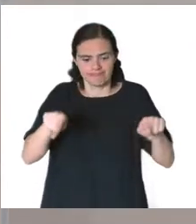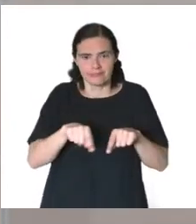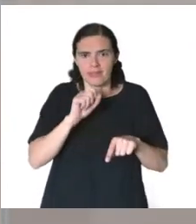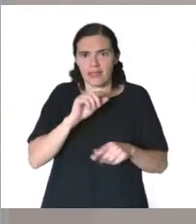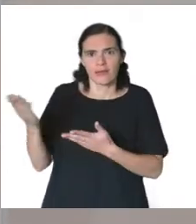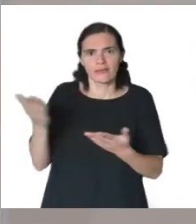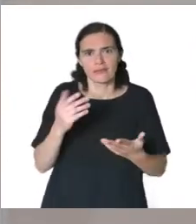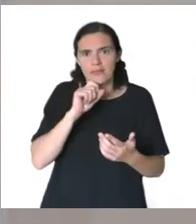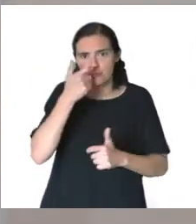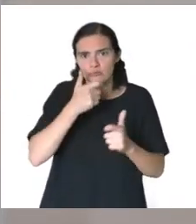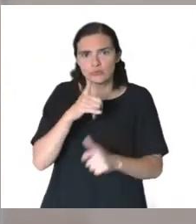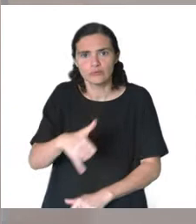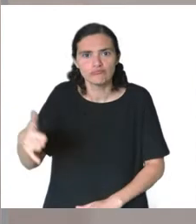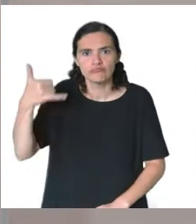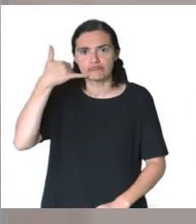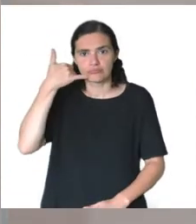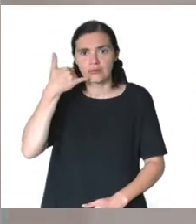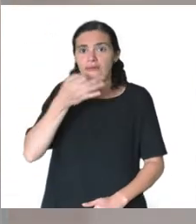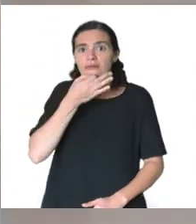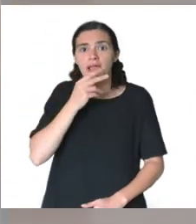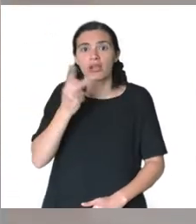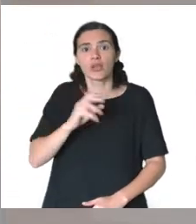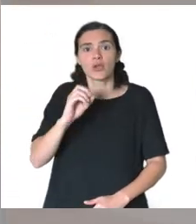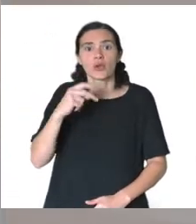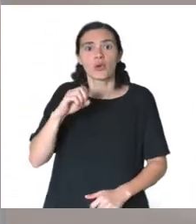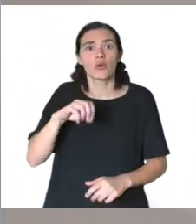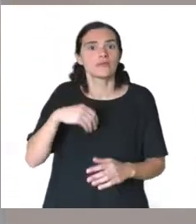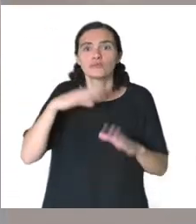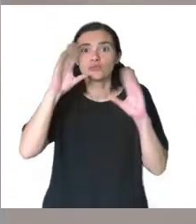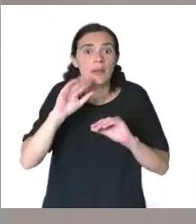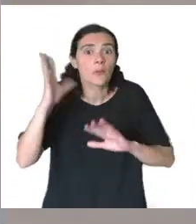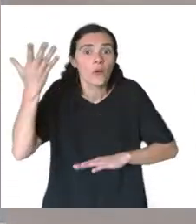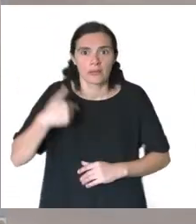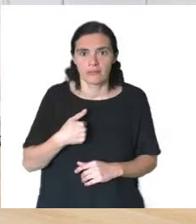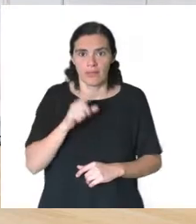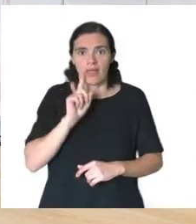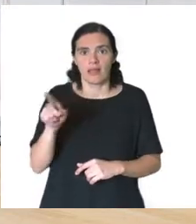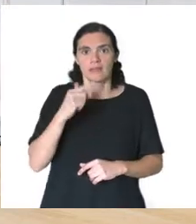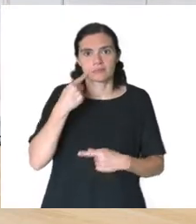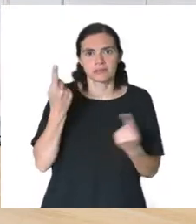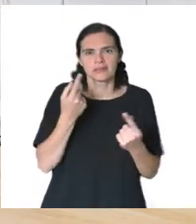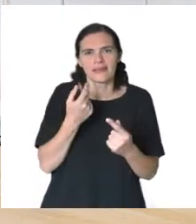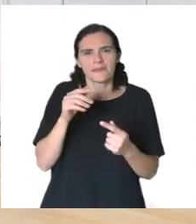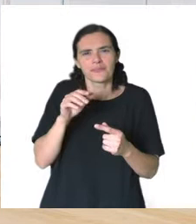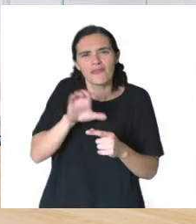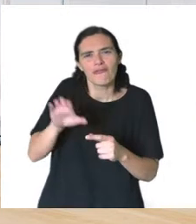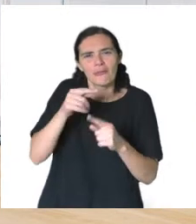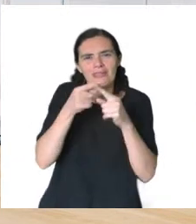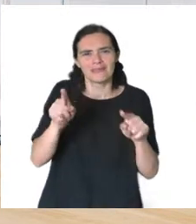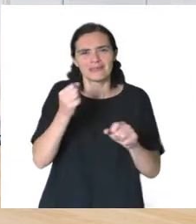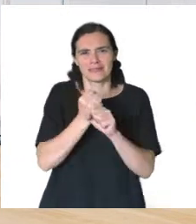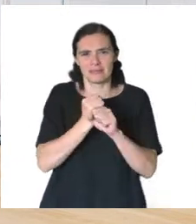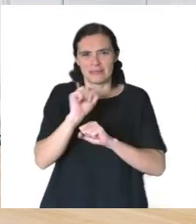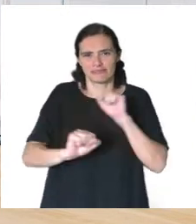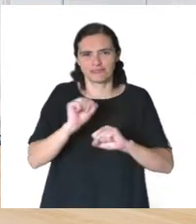if you're in the maze, it's an invitation to pick up the phone, and you will talk to Yoko Ono. But again, we don't know when. And she brings there another dimension